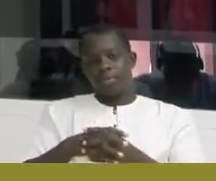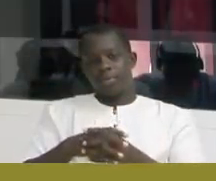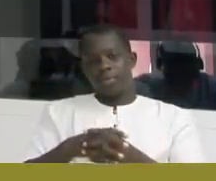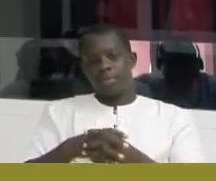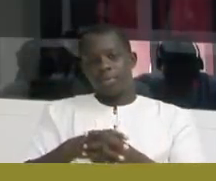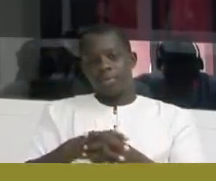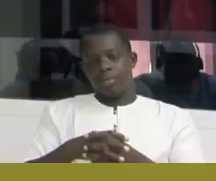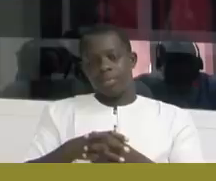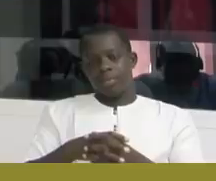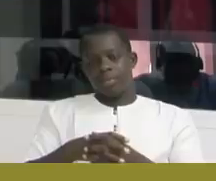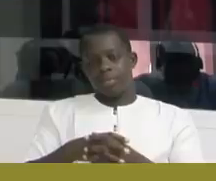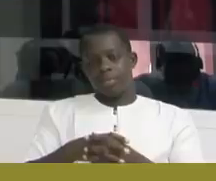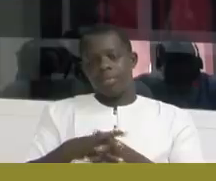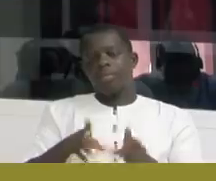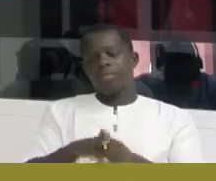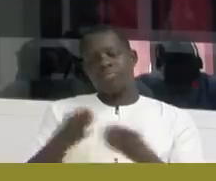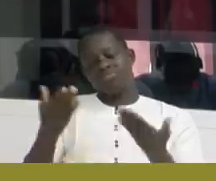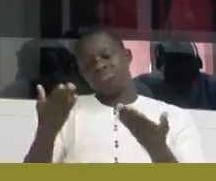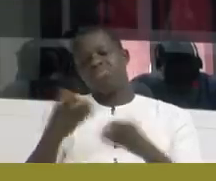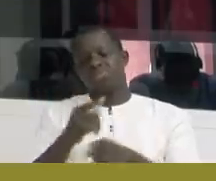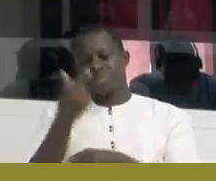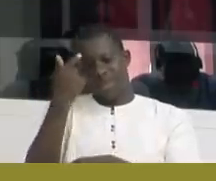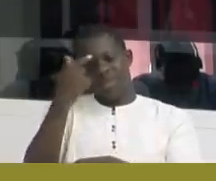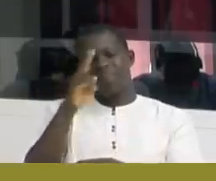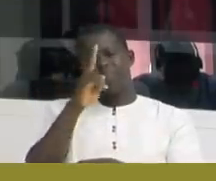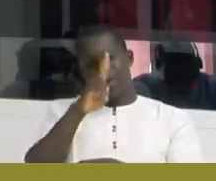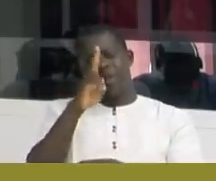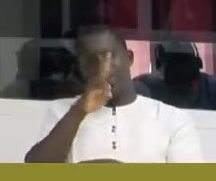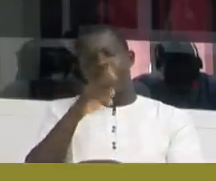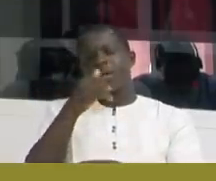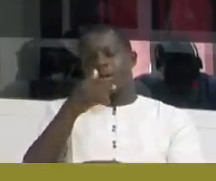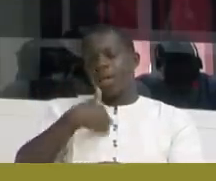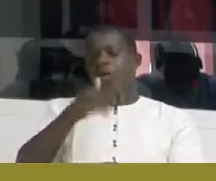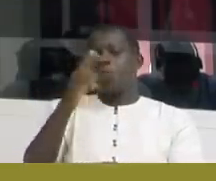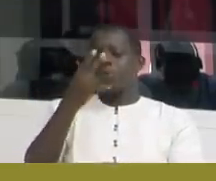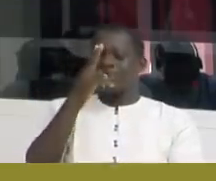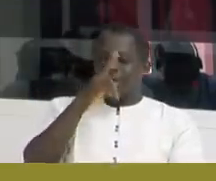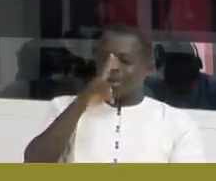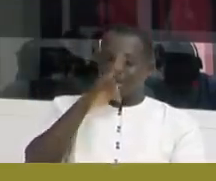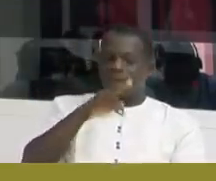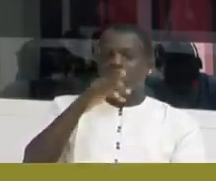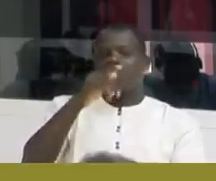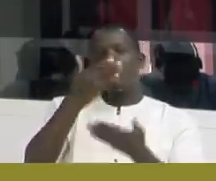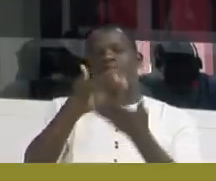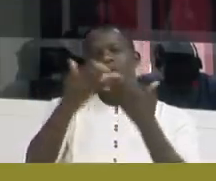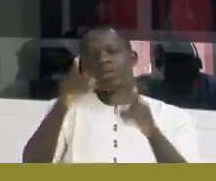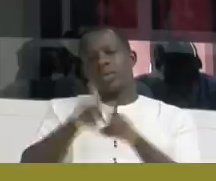We just give it a try and see. I would make an effort to finish by 11:30,